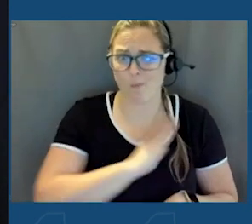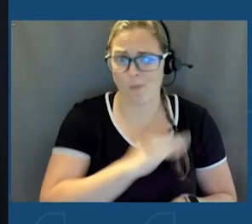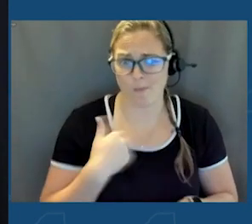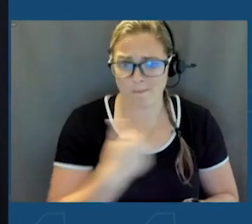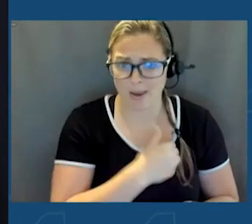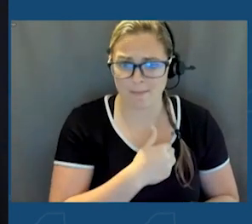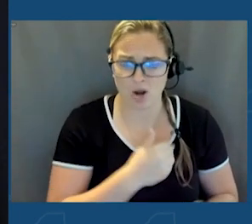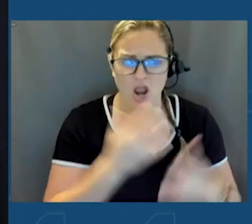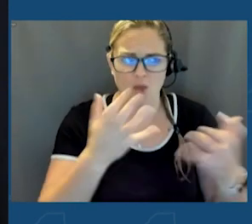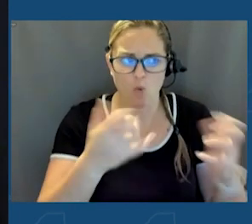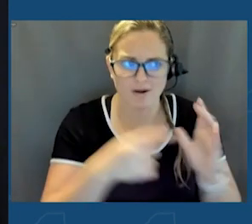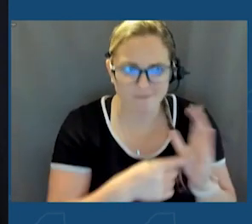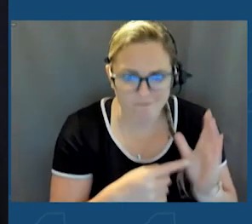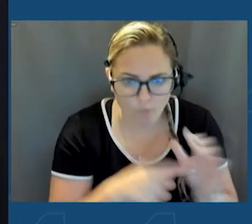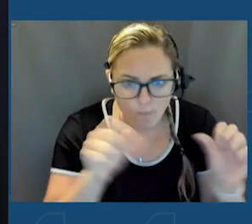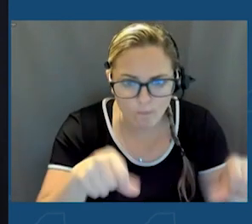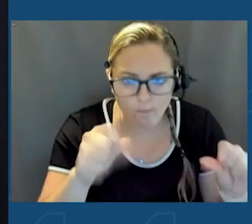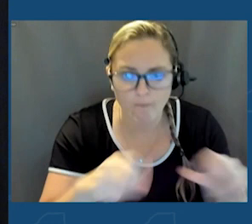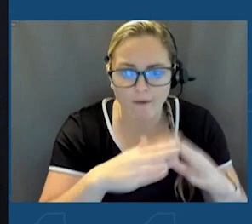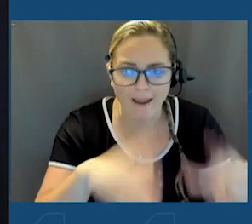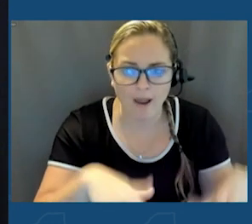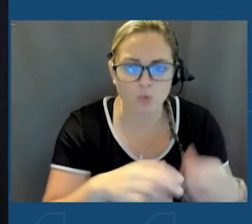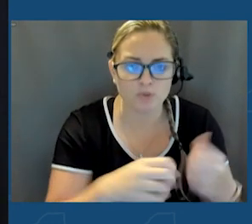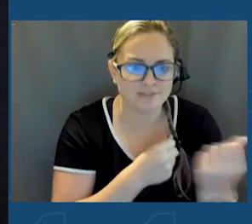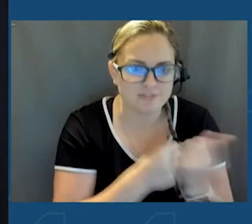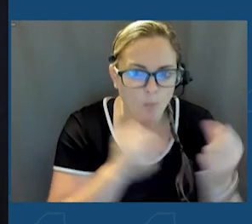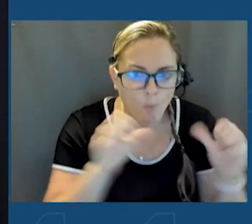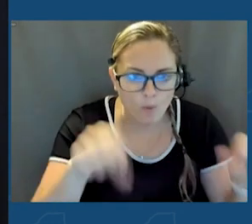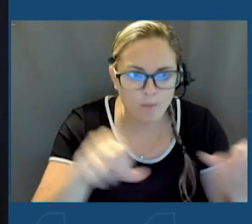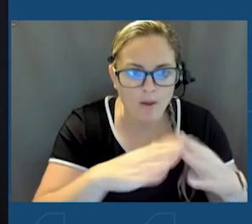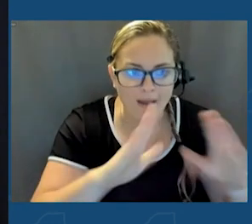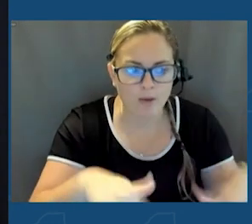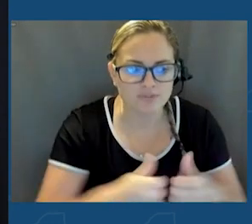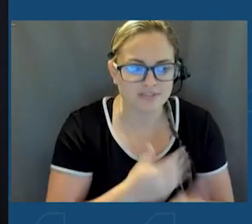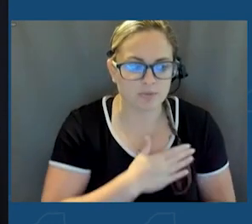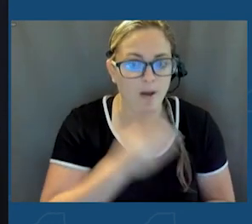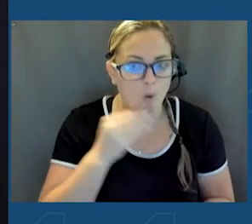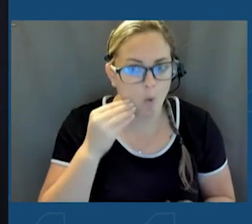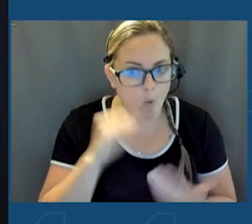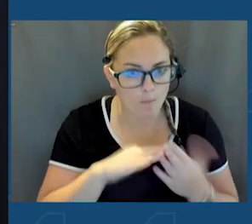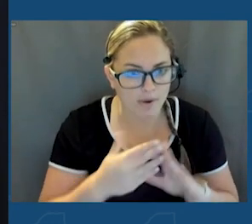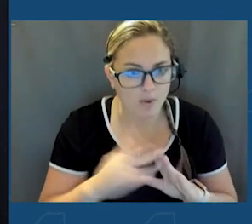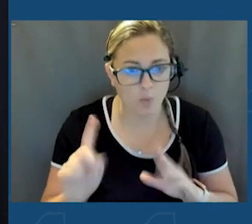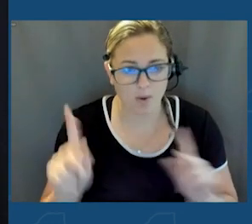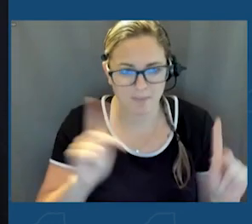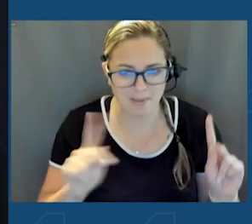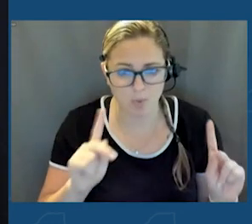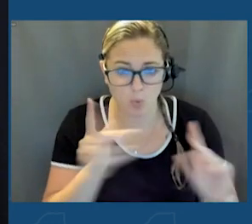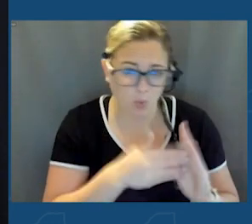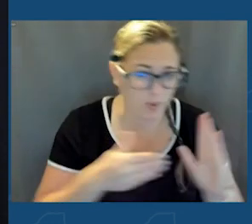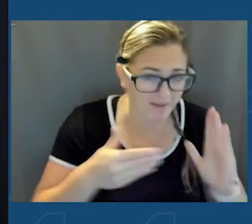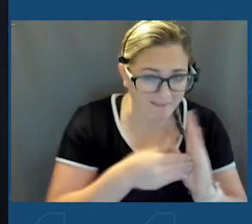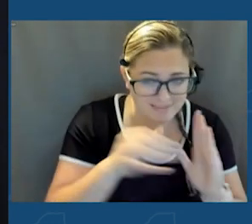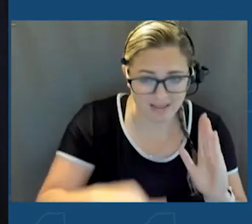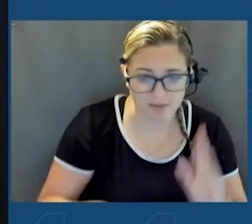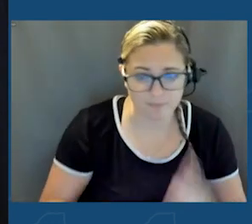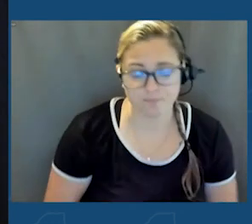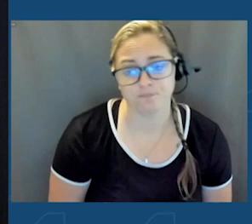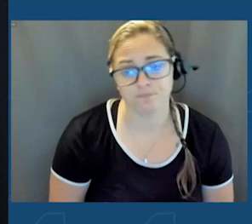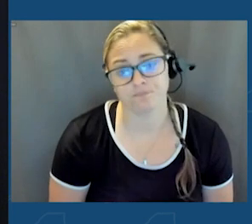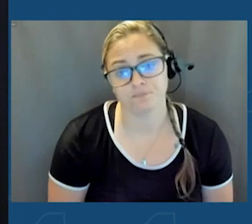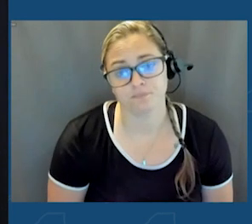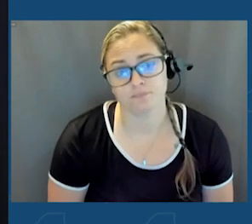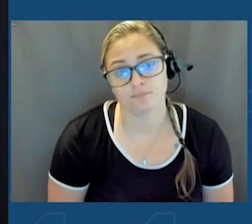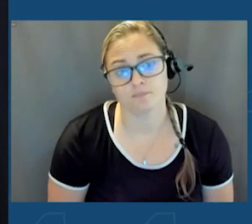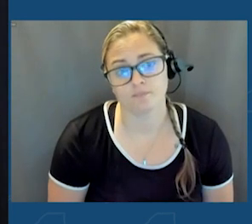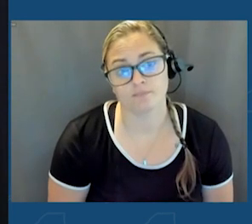to bring affordable and supportive housing into my hometown at a time when others were fighting against it. I